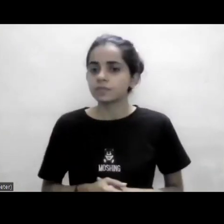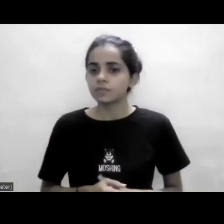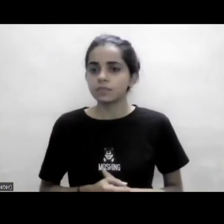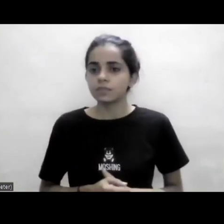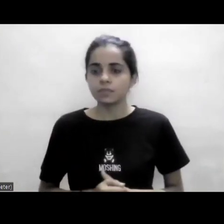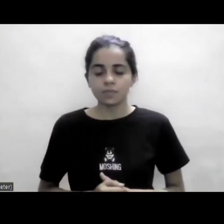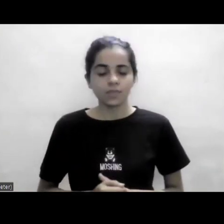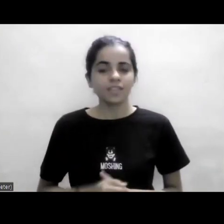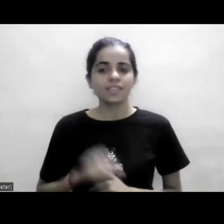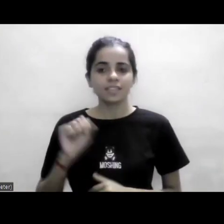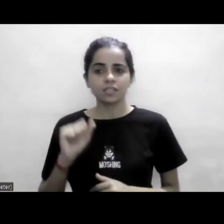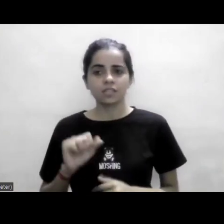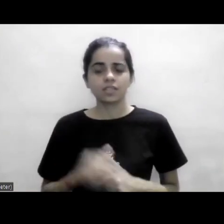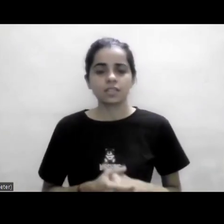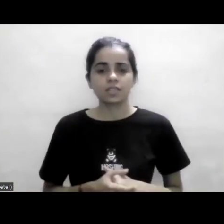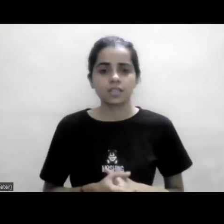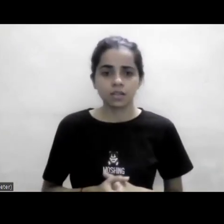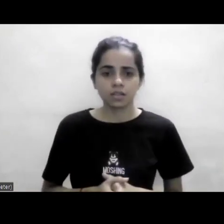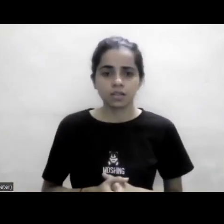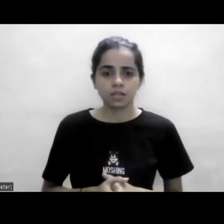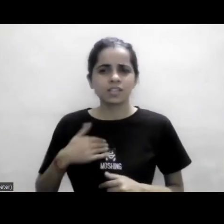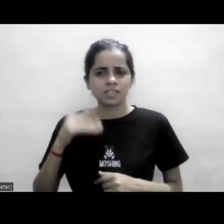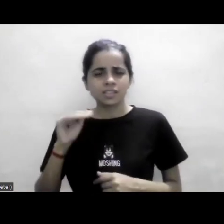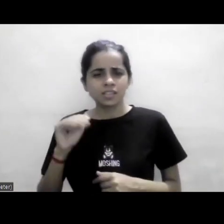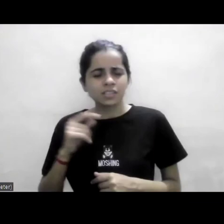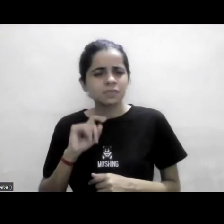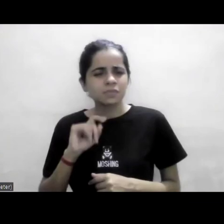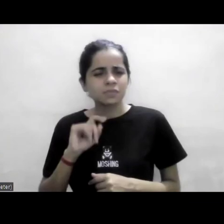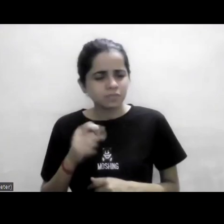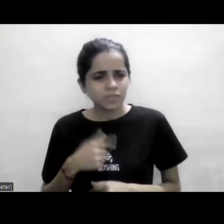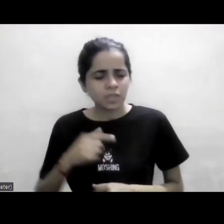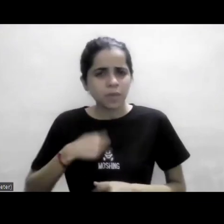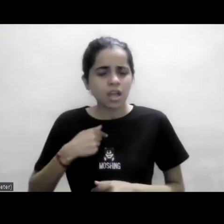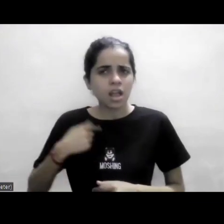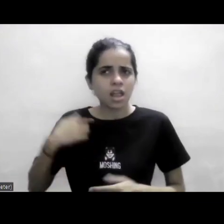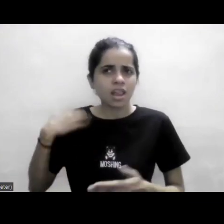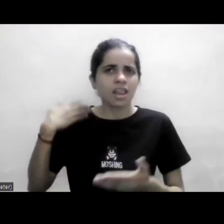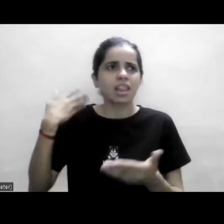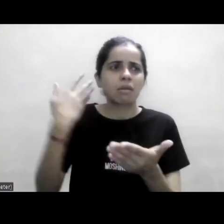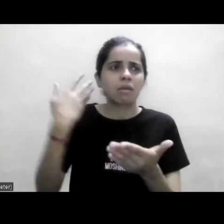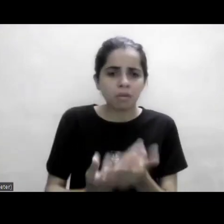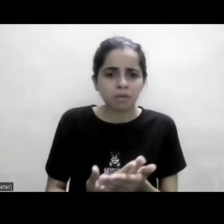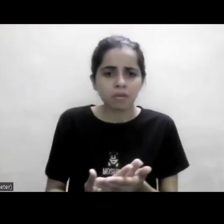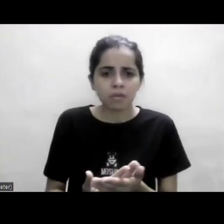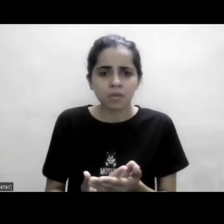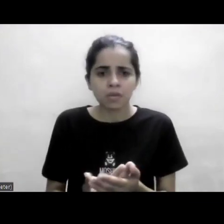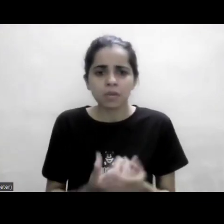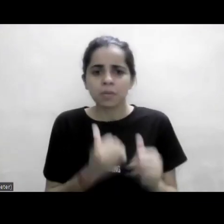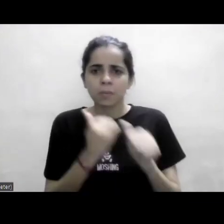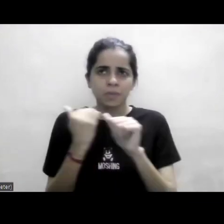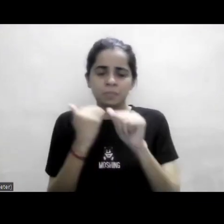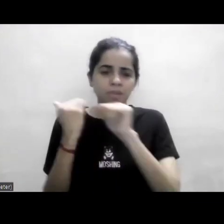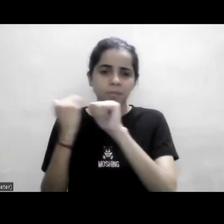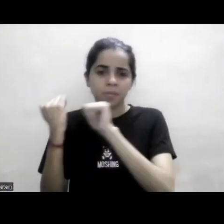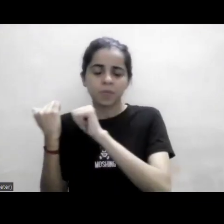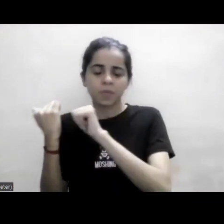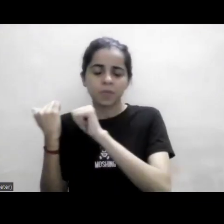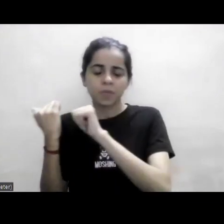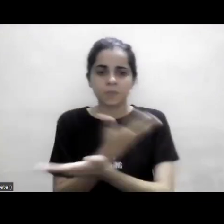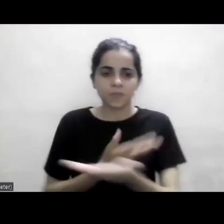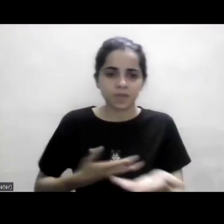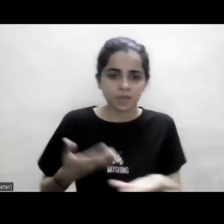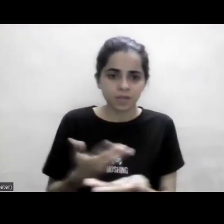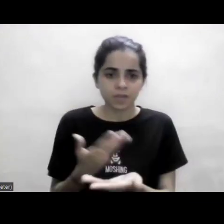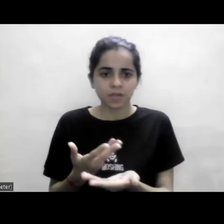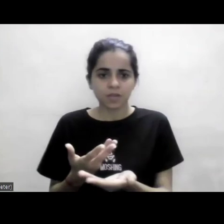Yes. So I came across, I mean, just got back to that angle where you talked about the